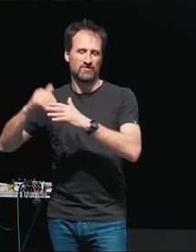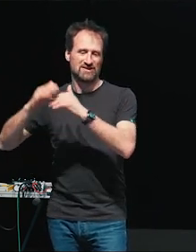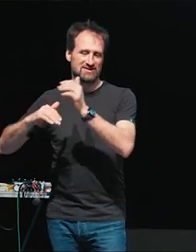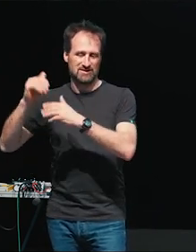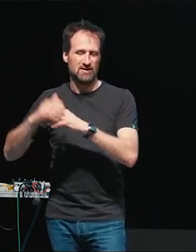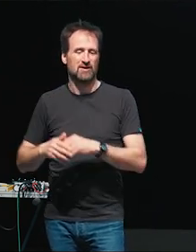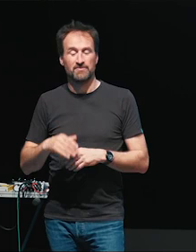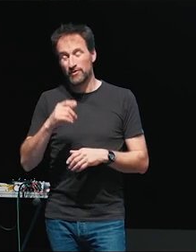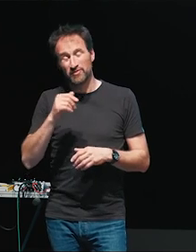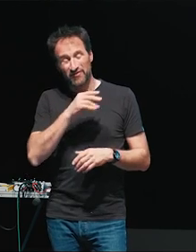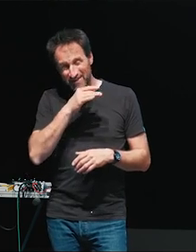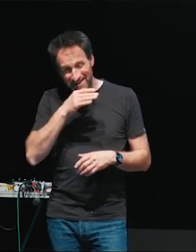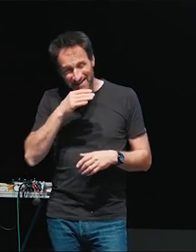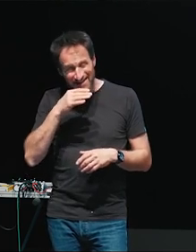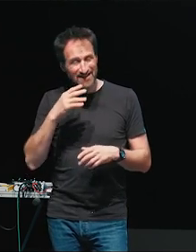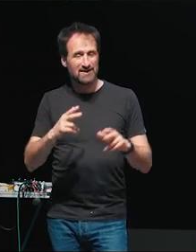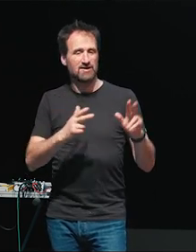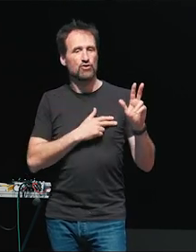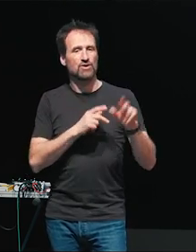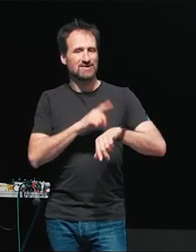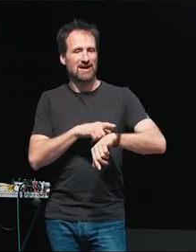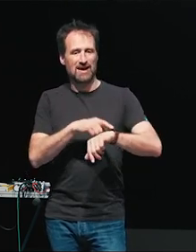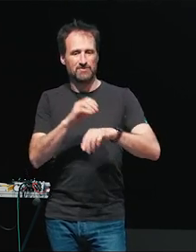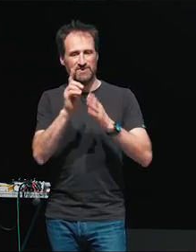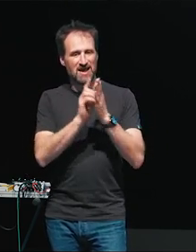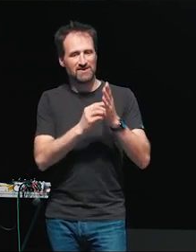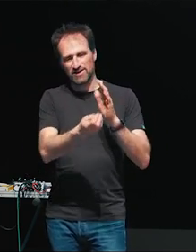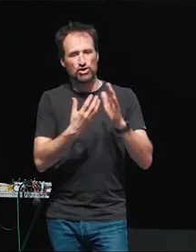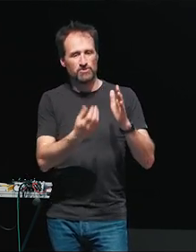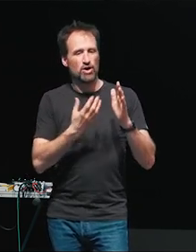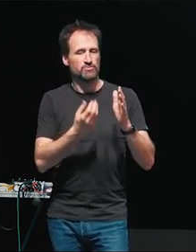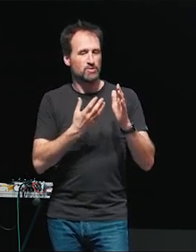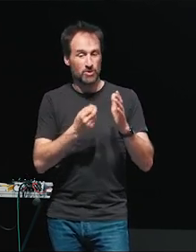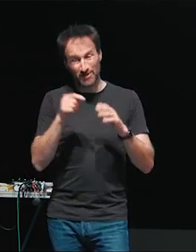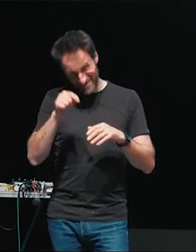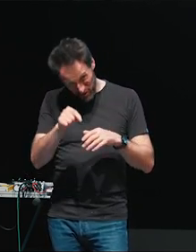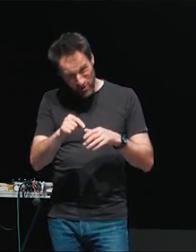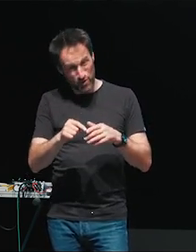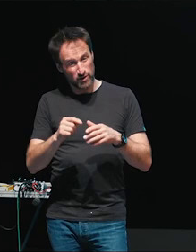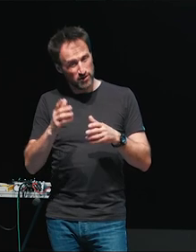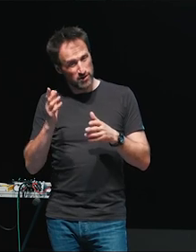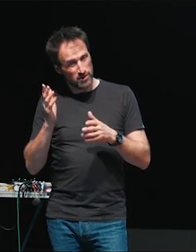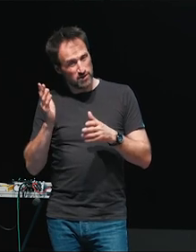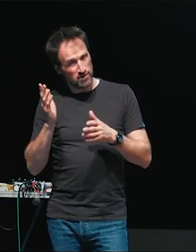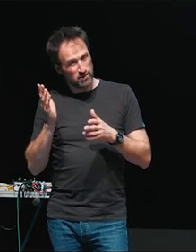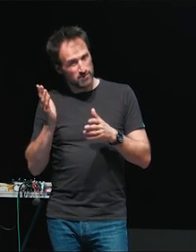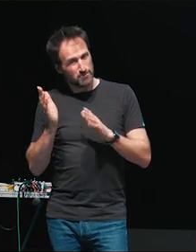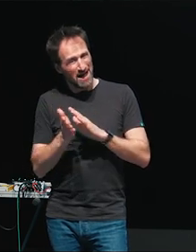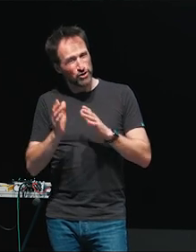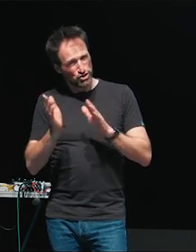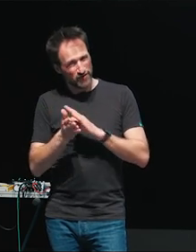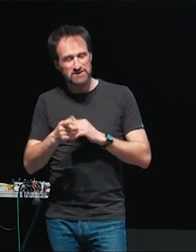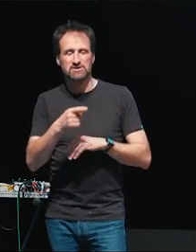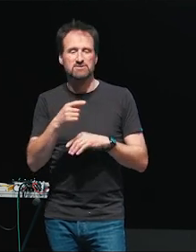in, real-time data coming in. For those kind of applications, microservices are definitely better. It helps